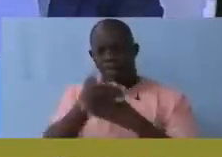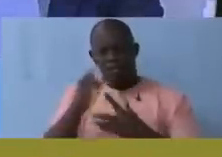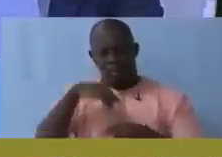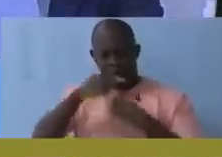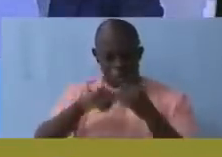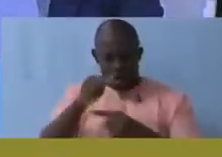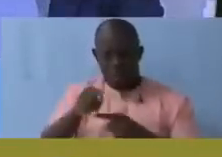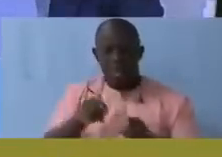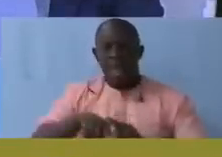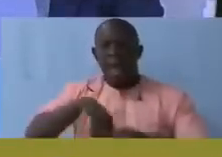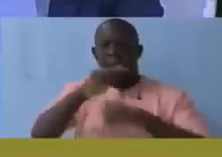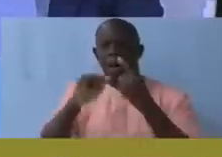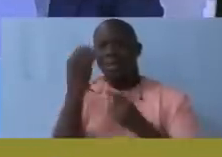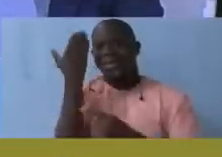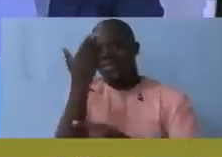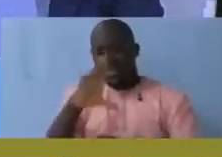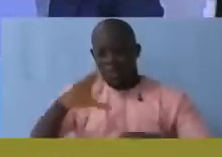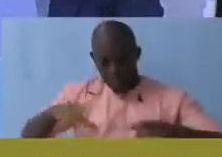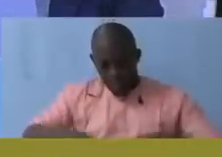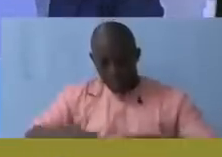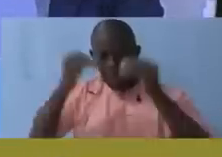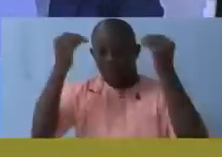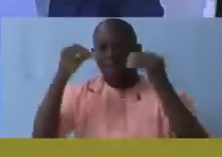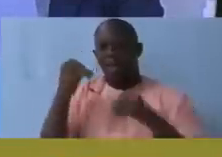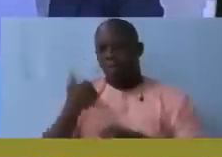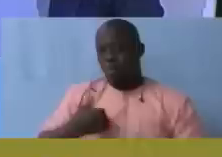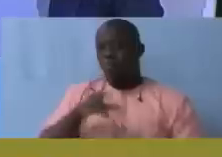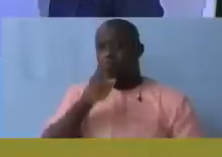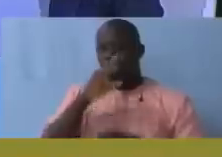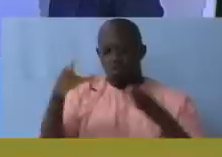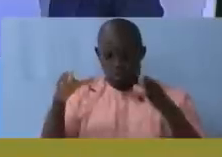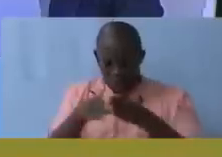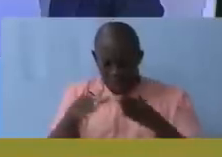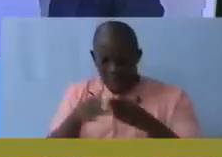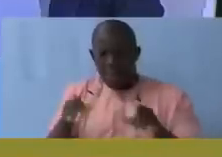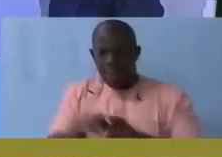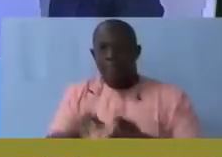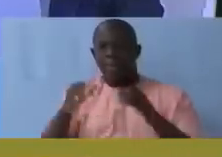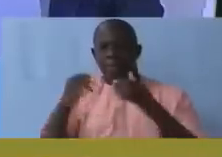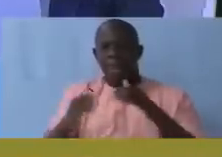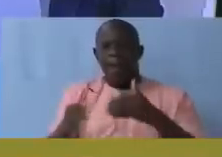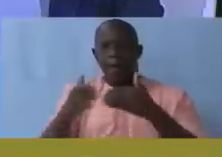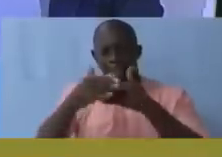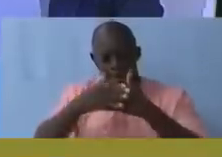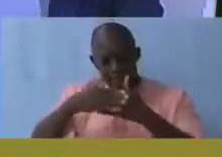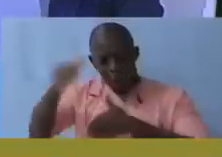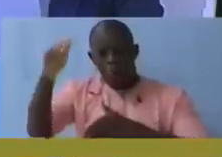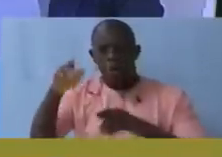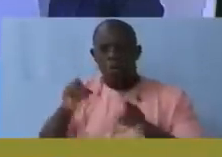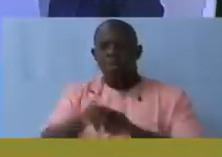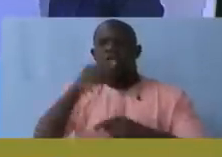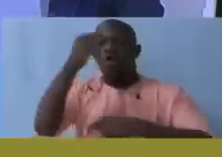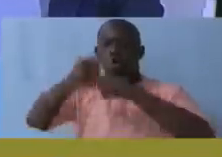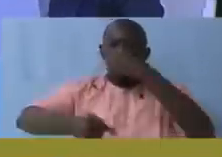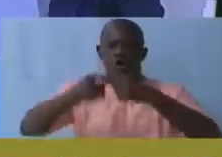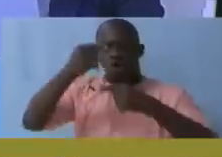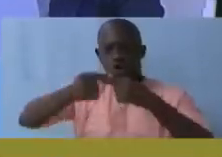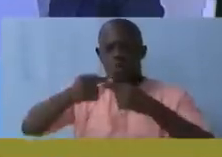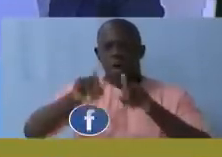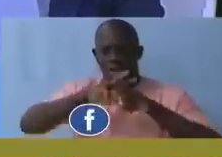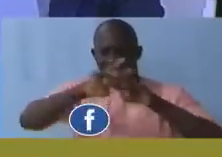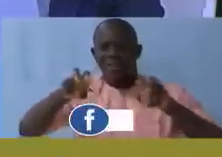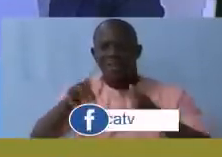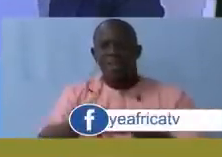10,000 people who put together major global AIDS conferences and back research. Jammeh treated